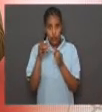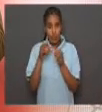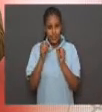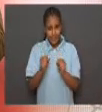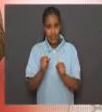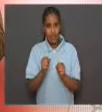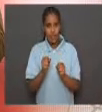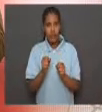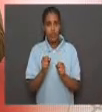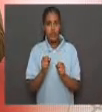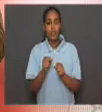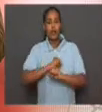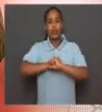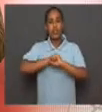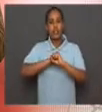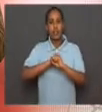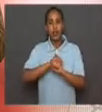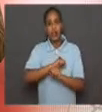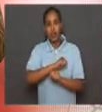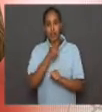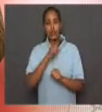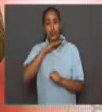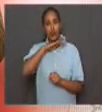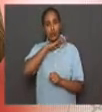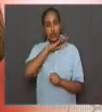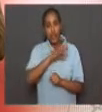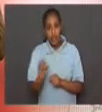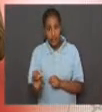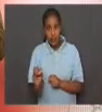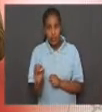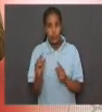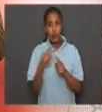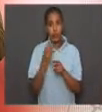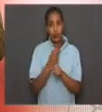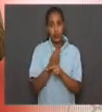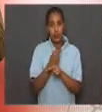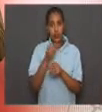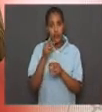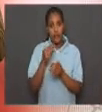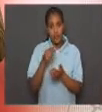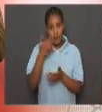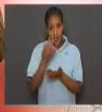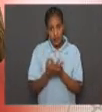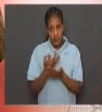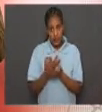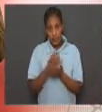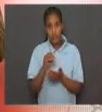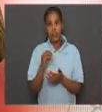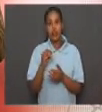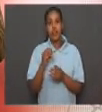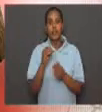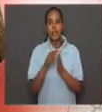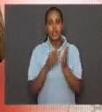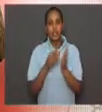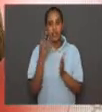strength, to offer protection against corrosion, and to create financial and aesthetic appeal.